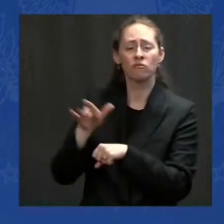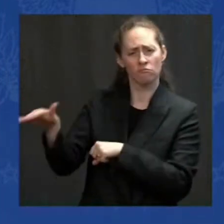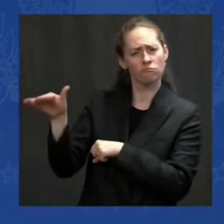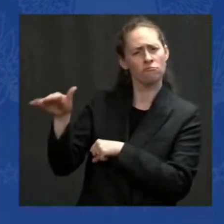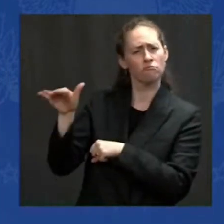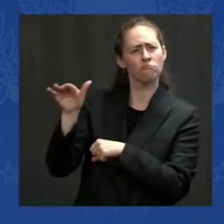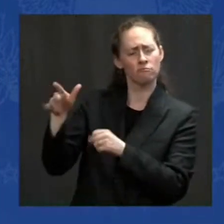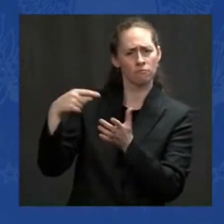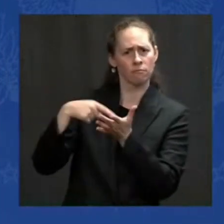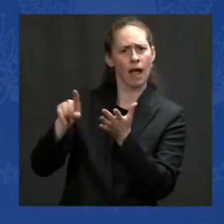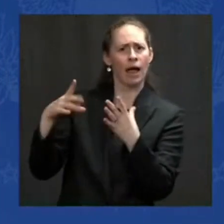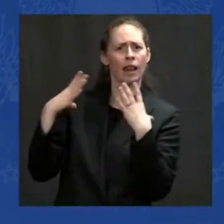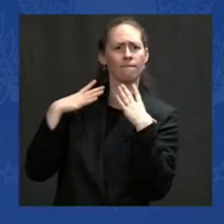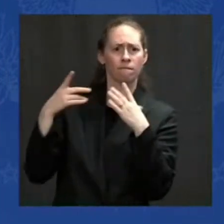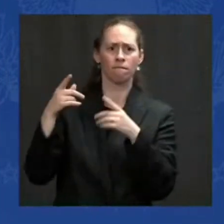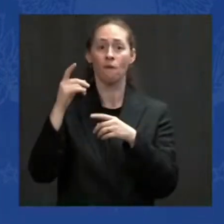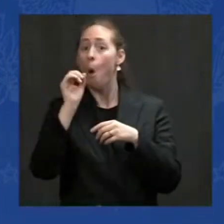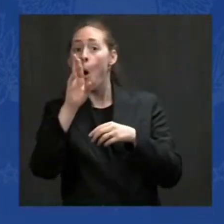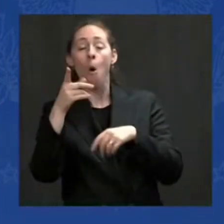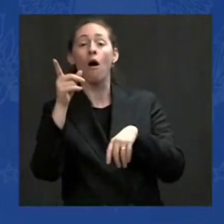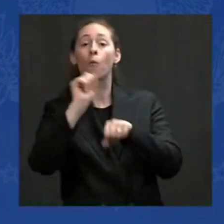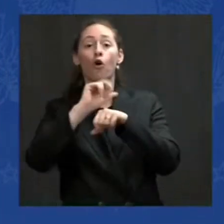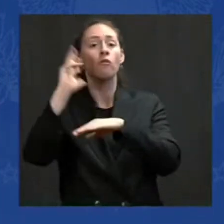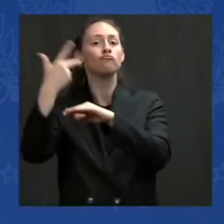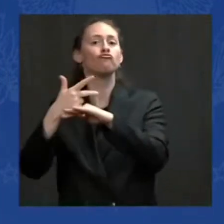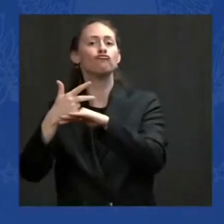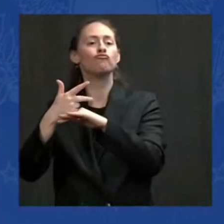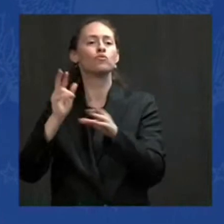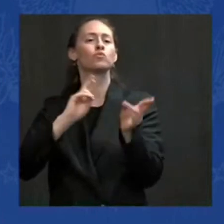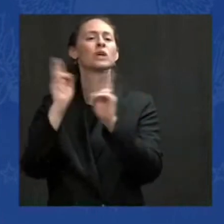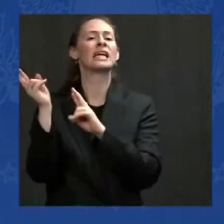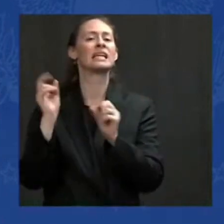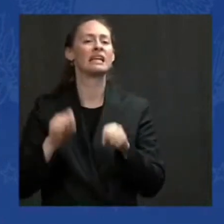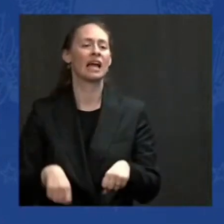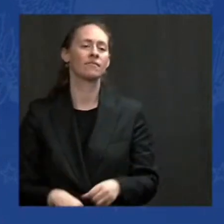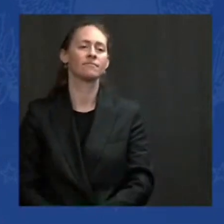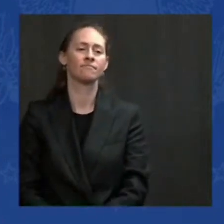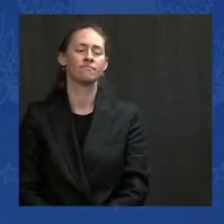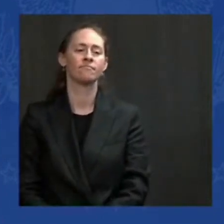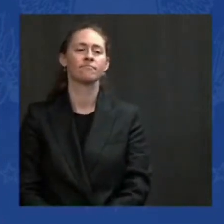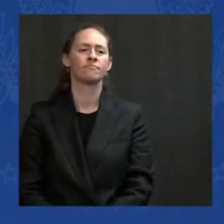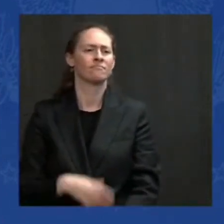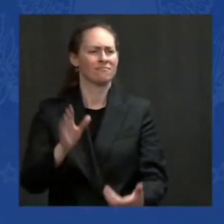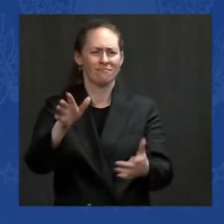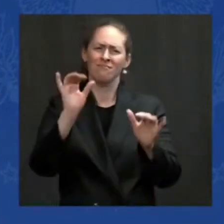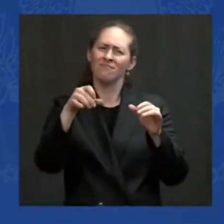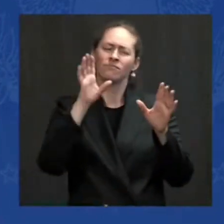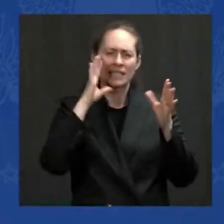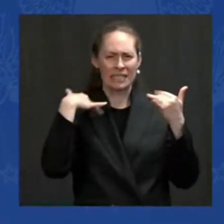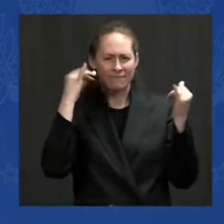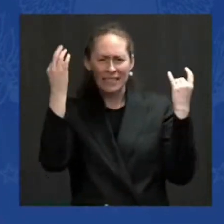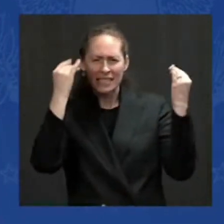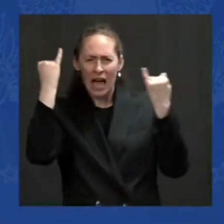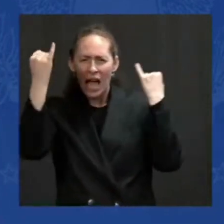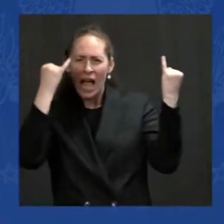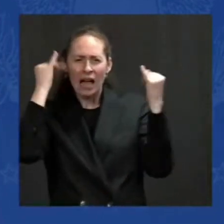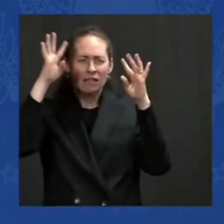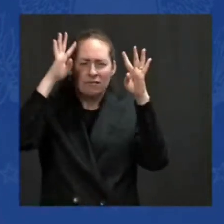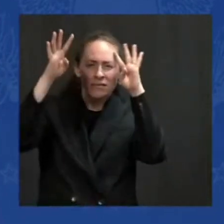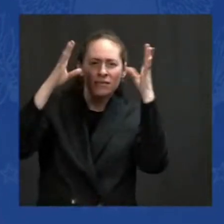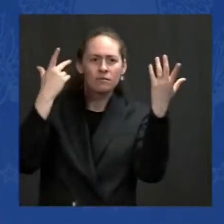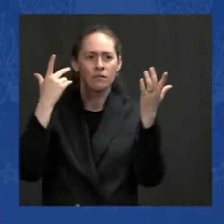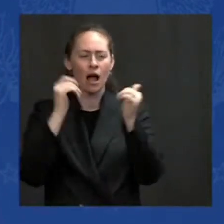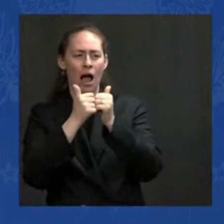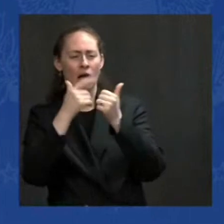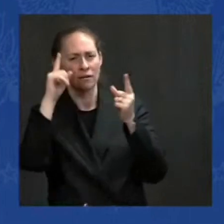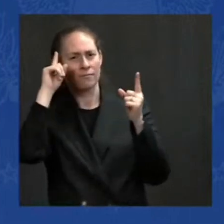opportunities. And of course, we'll continue to lift up best and promising practices, finding innovative ways to bring vaccinations to people.